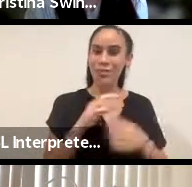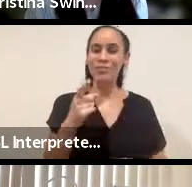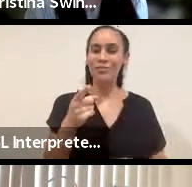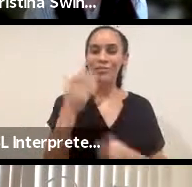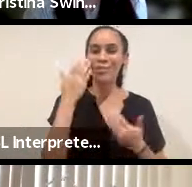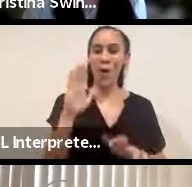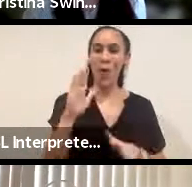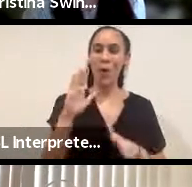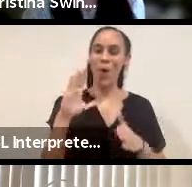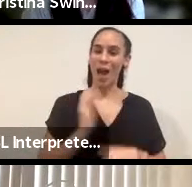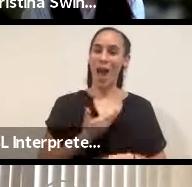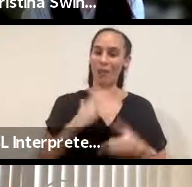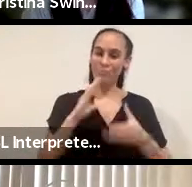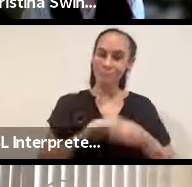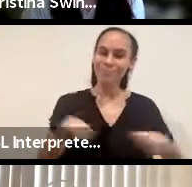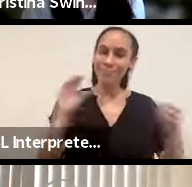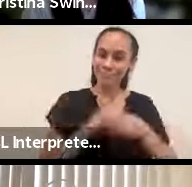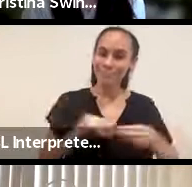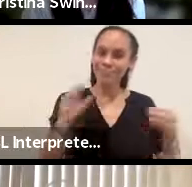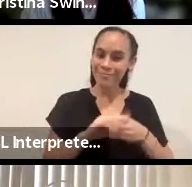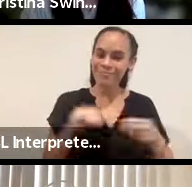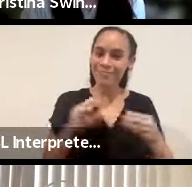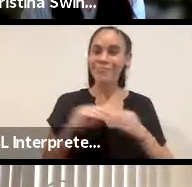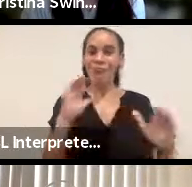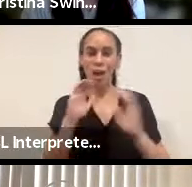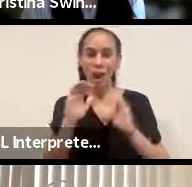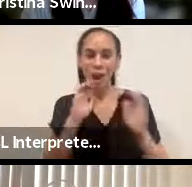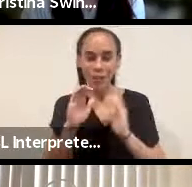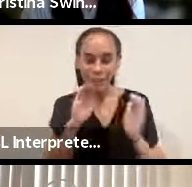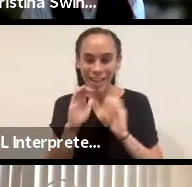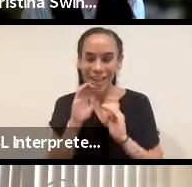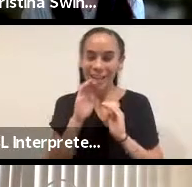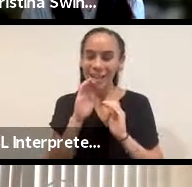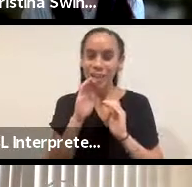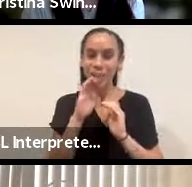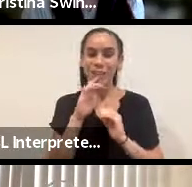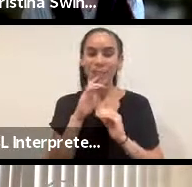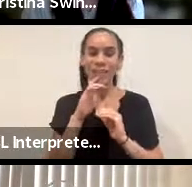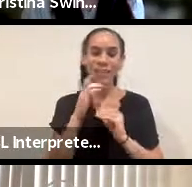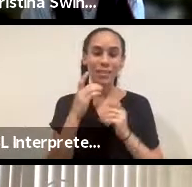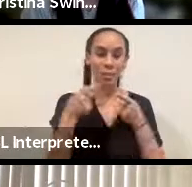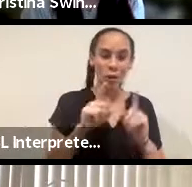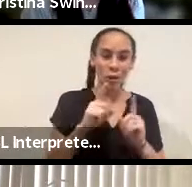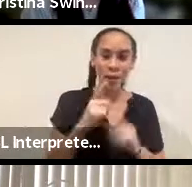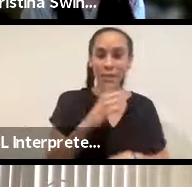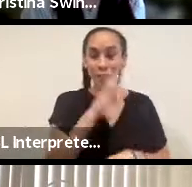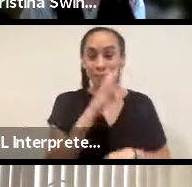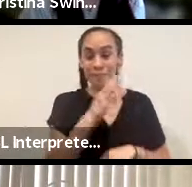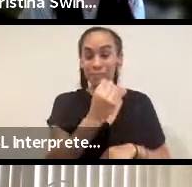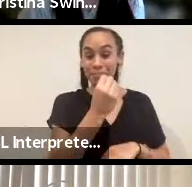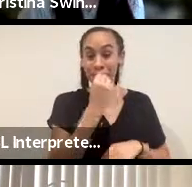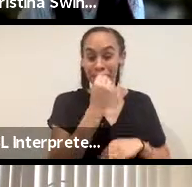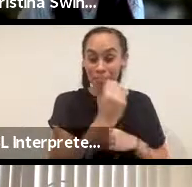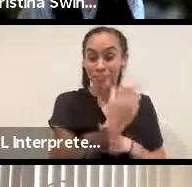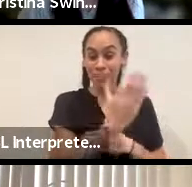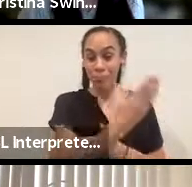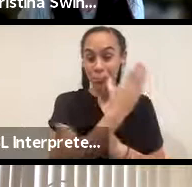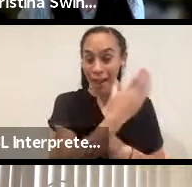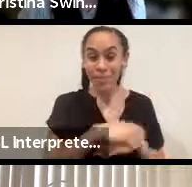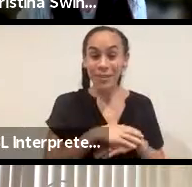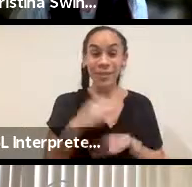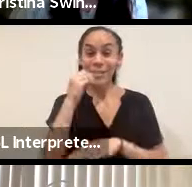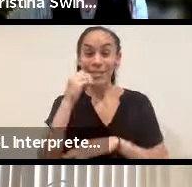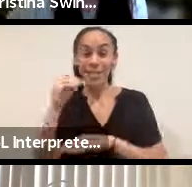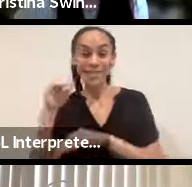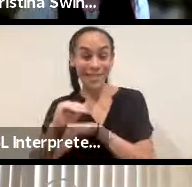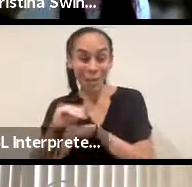tell each other, the conversations that we have together over dinner, over breakfast, over motorcycle